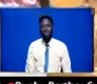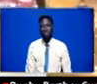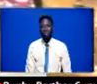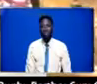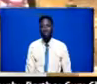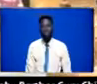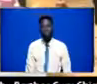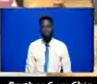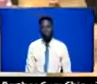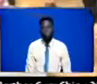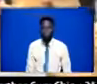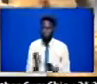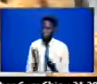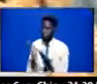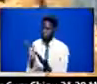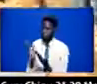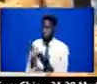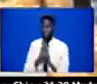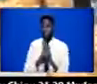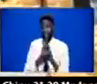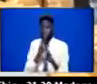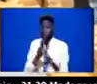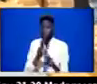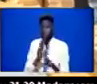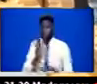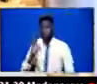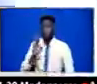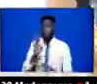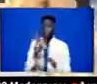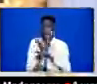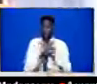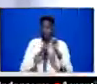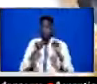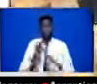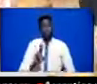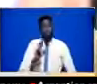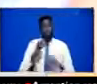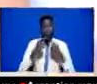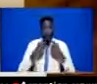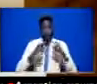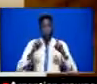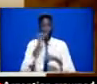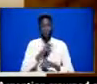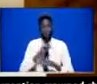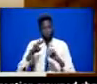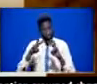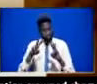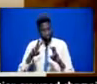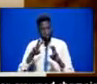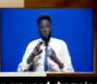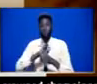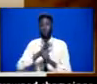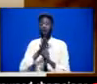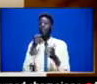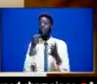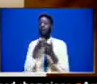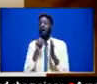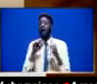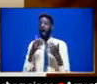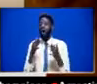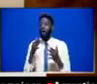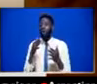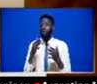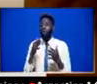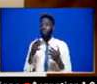According to a recent report commissioned by President Uhuru Kenyatta to assess the impact of COVID-19 on adolescents,